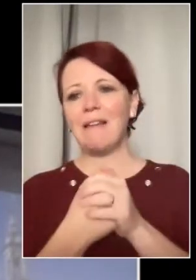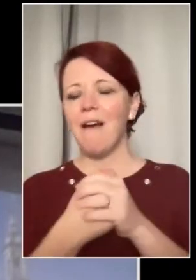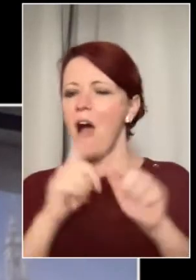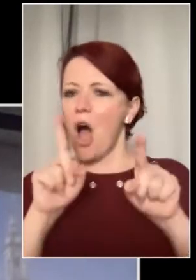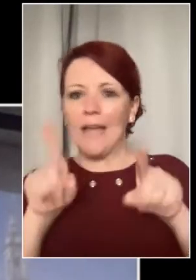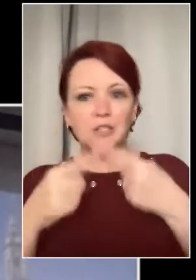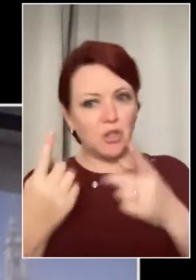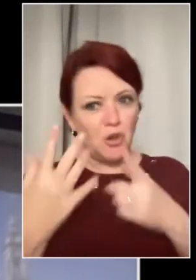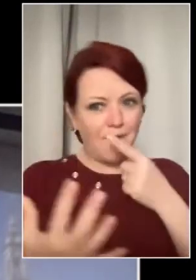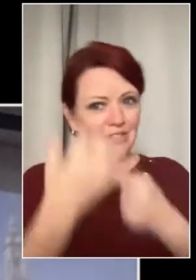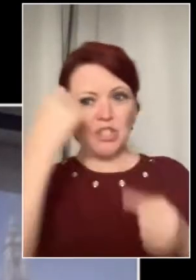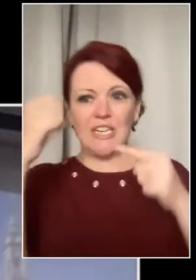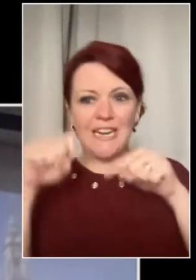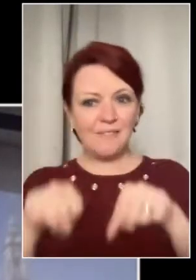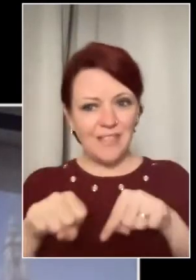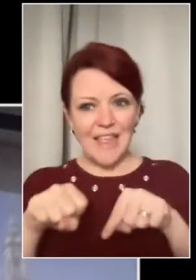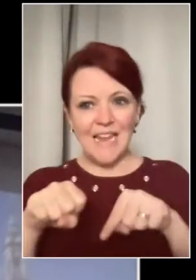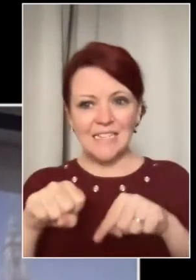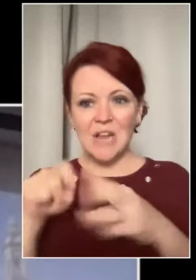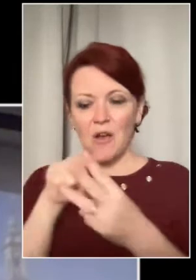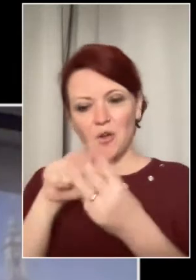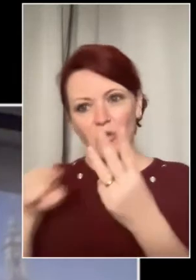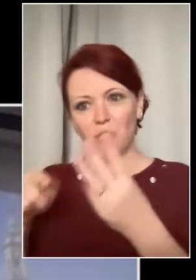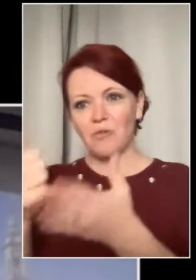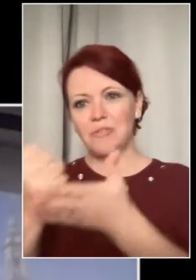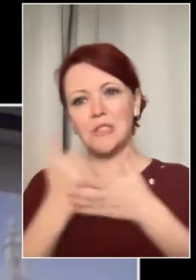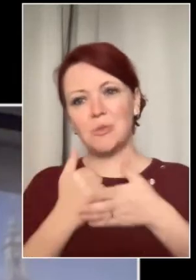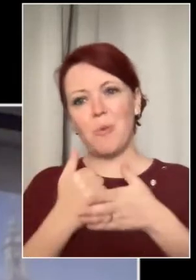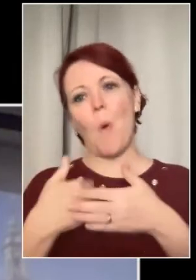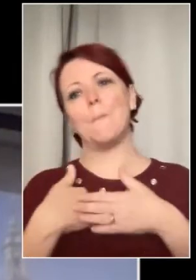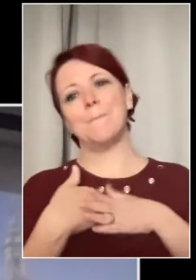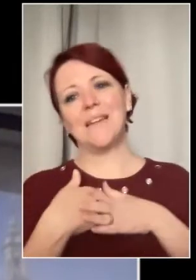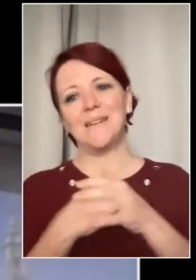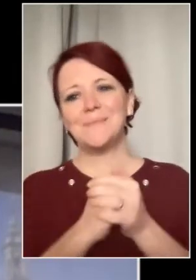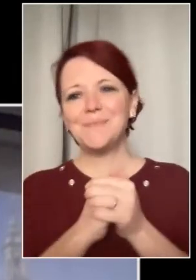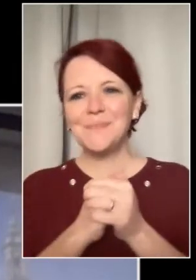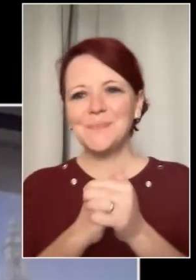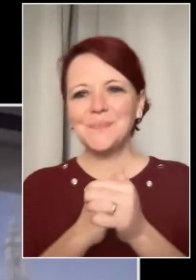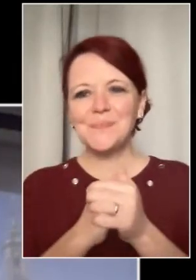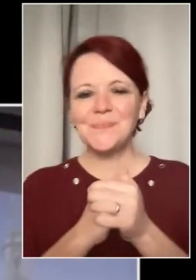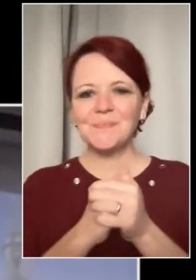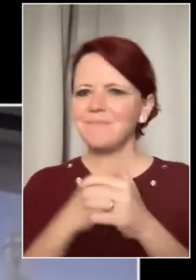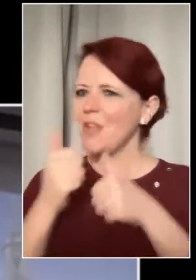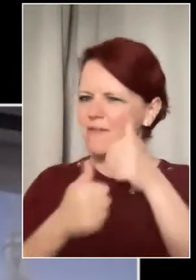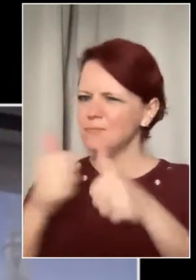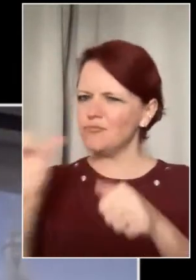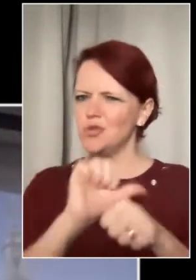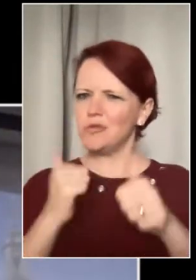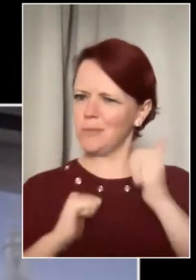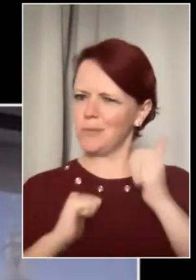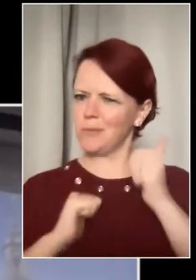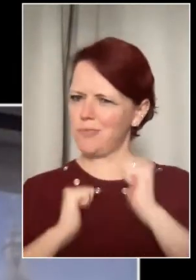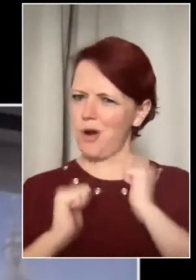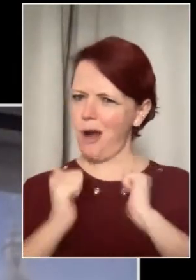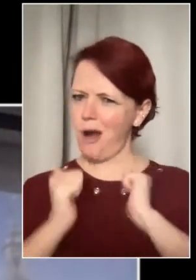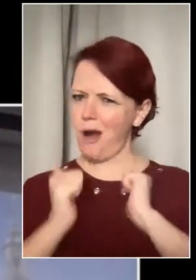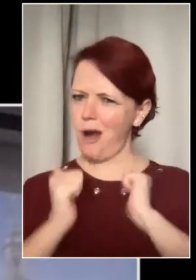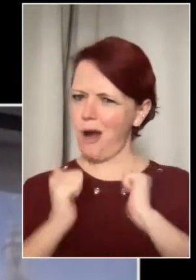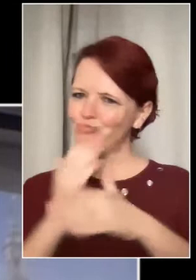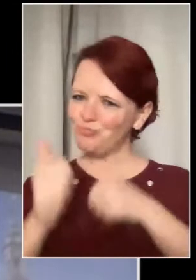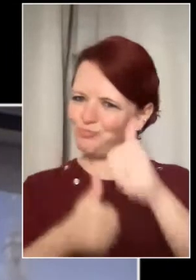anything without them three. So, yeah, it's been amazing. Fantastic. You should be so proud of yourself. Massive, massive well done,